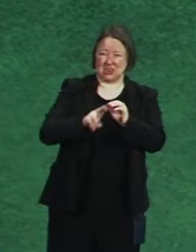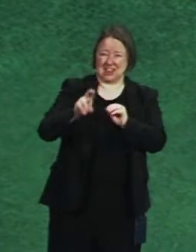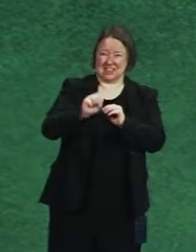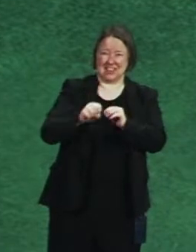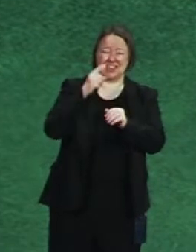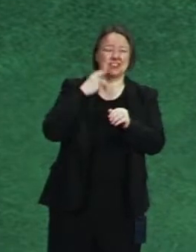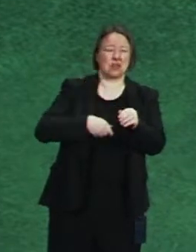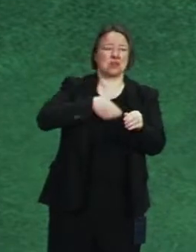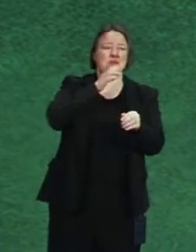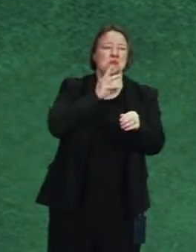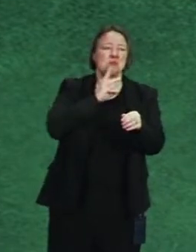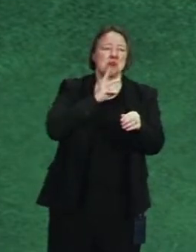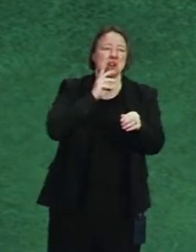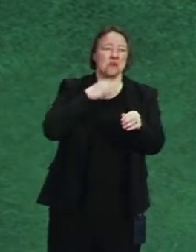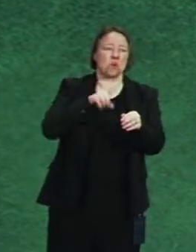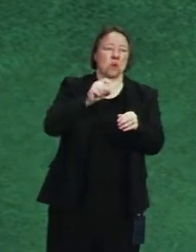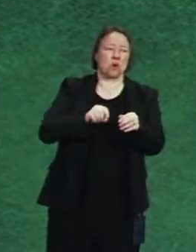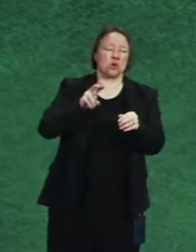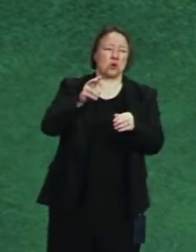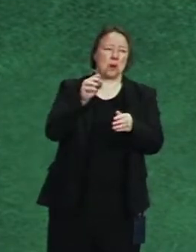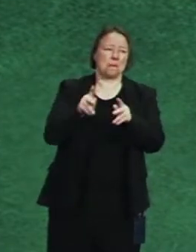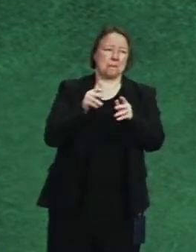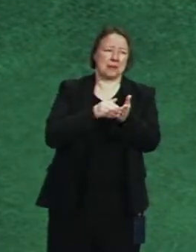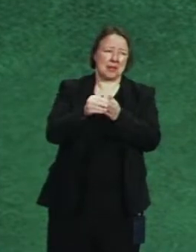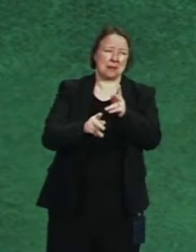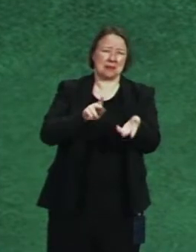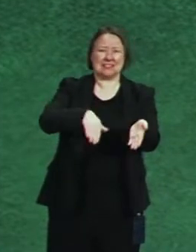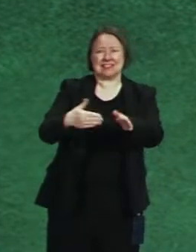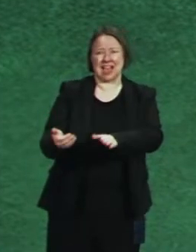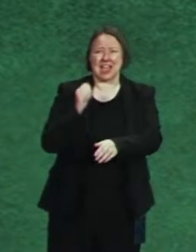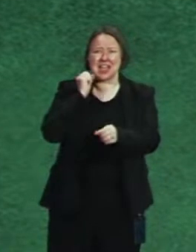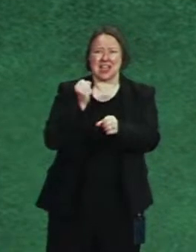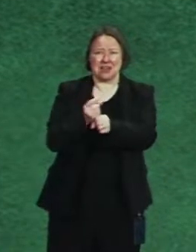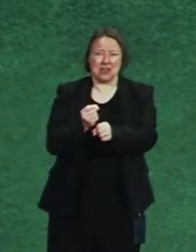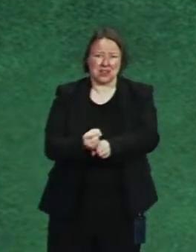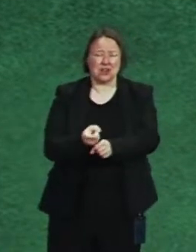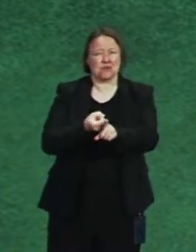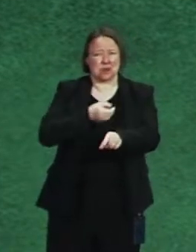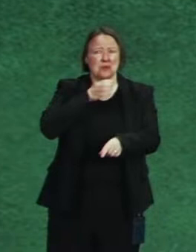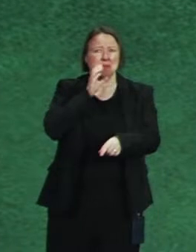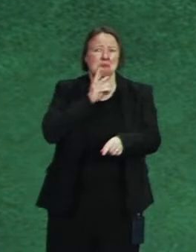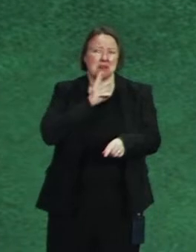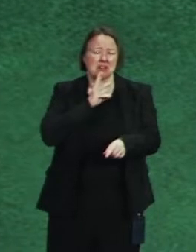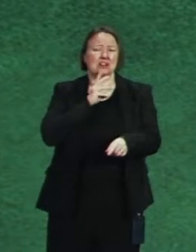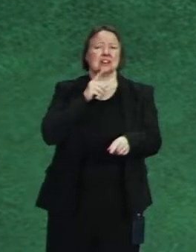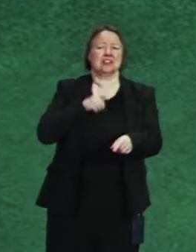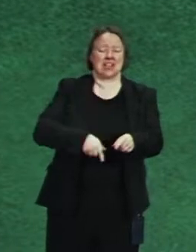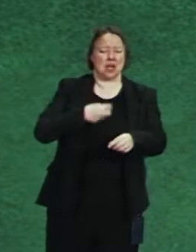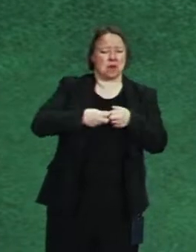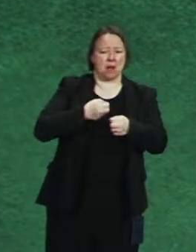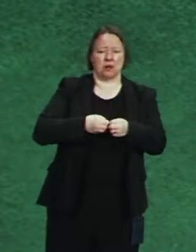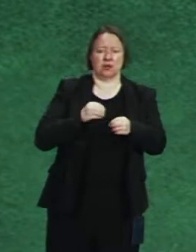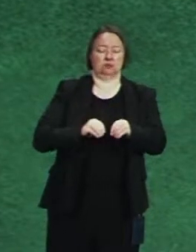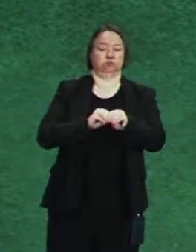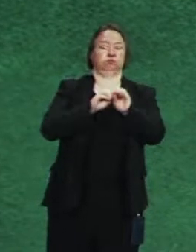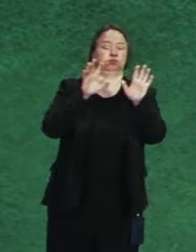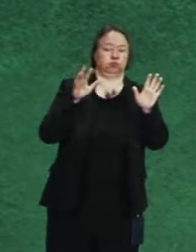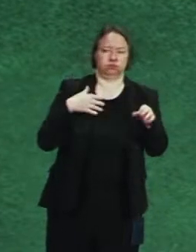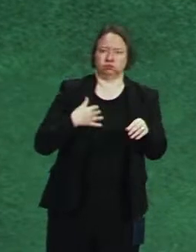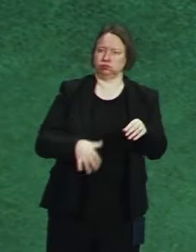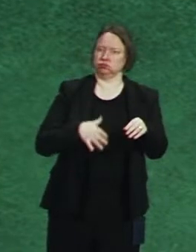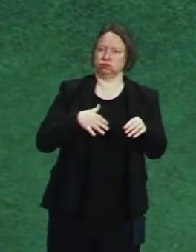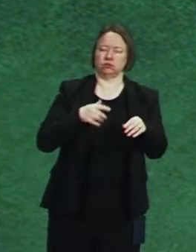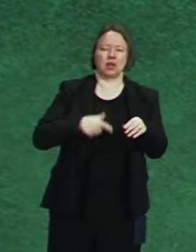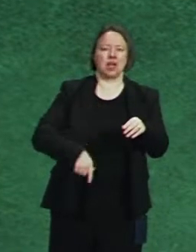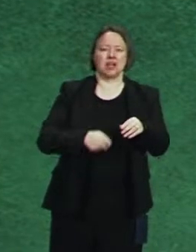alone, about 1.2 million people die each year. The problem is glaring, the effects are evident, and the